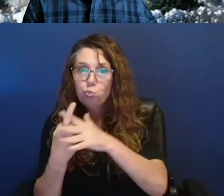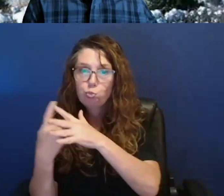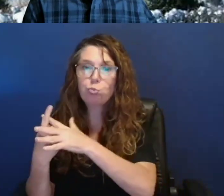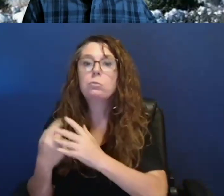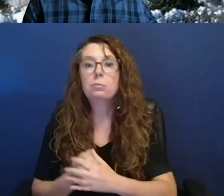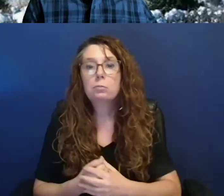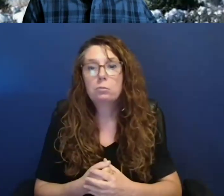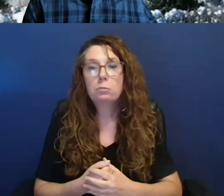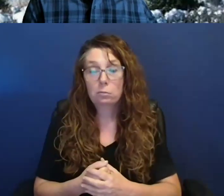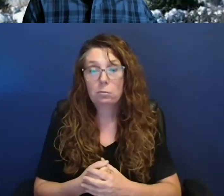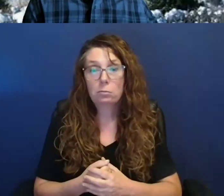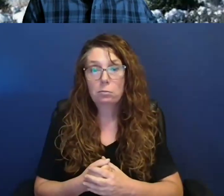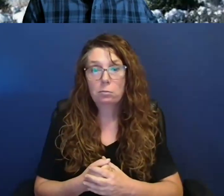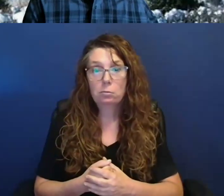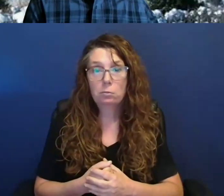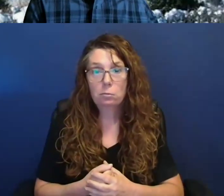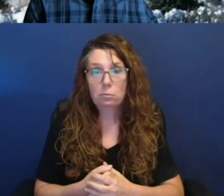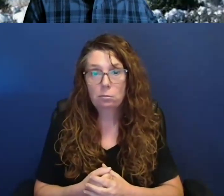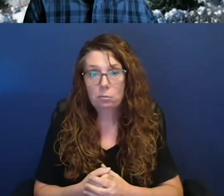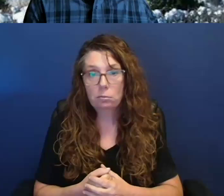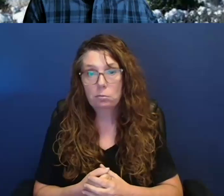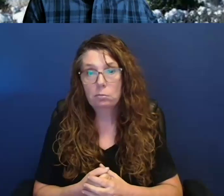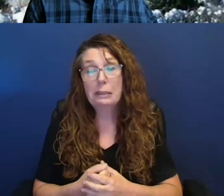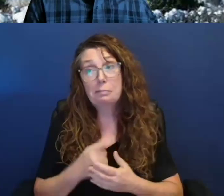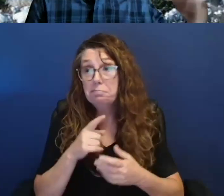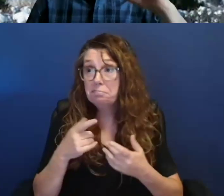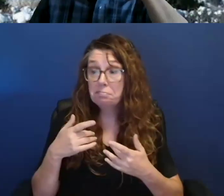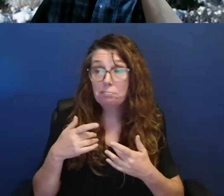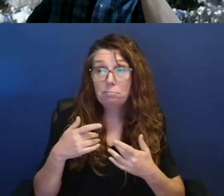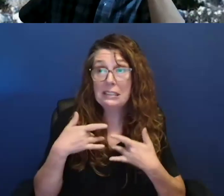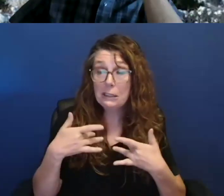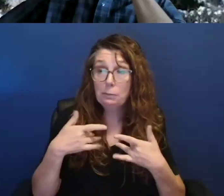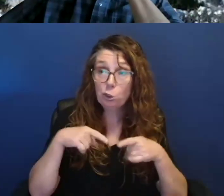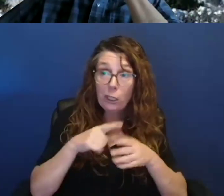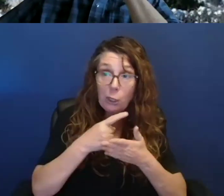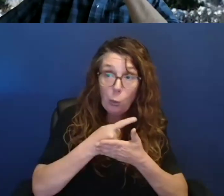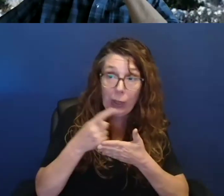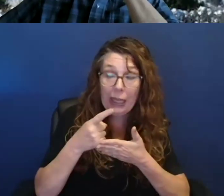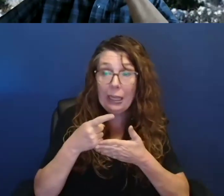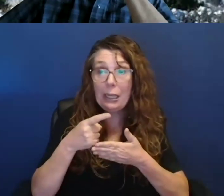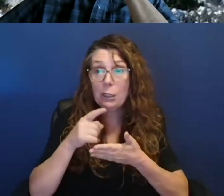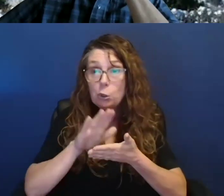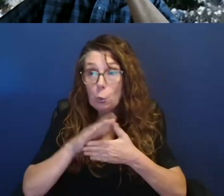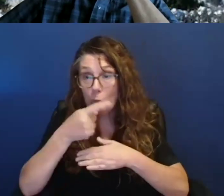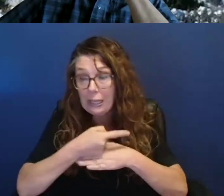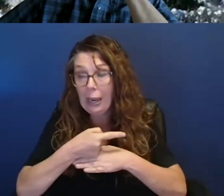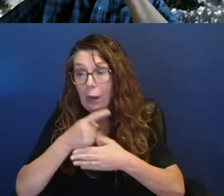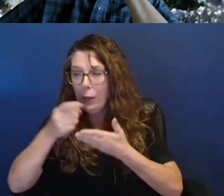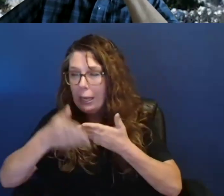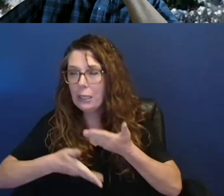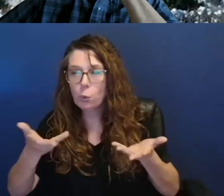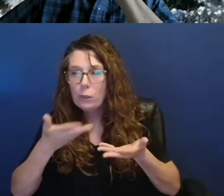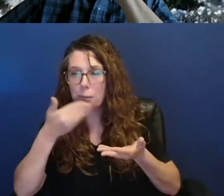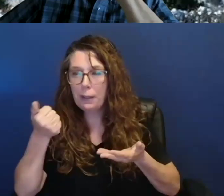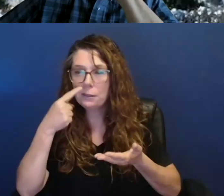And do like the timing of it, is it during the week, the school day, on the weekends, sort of what really works